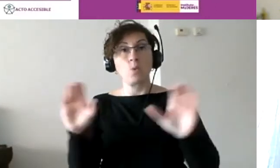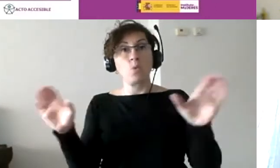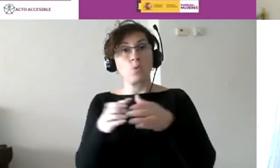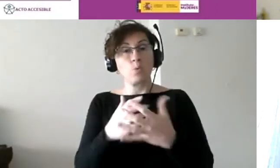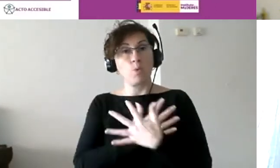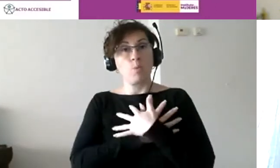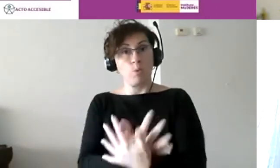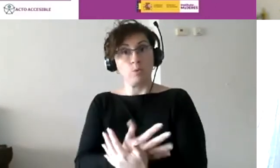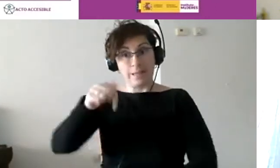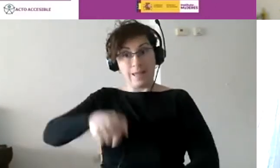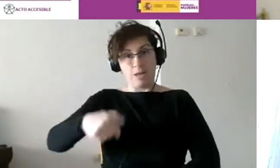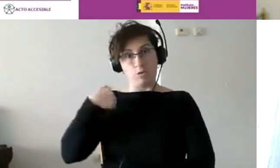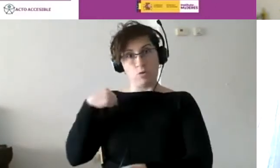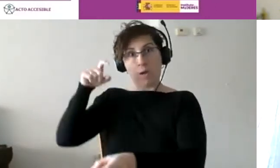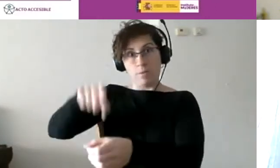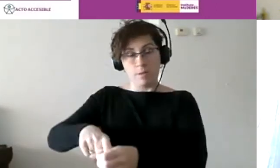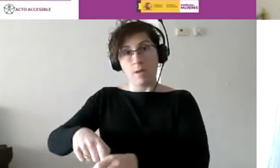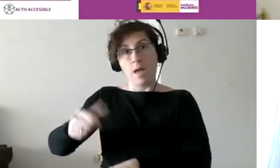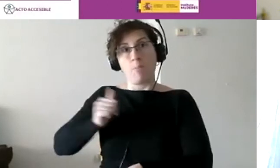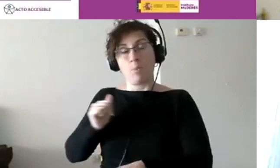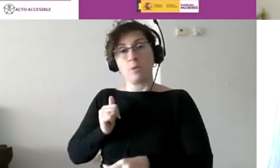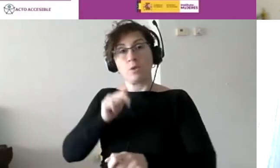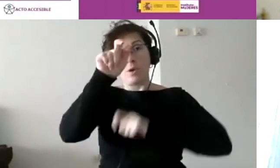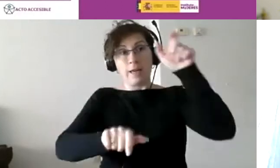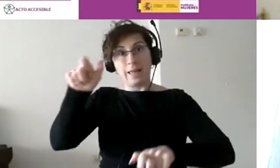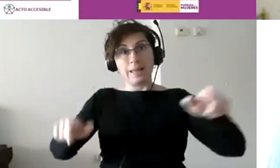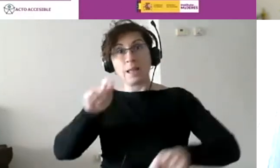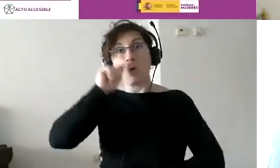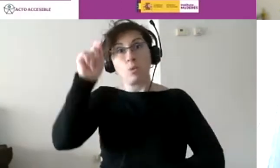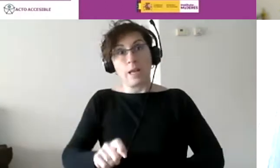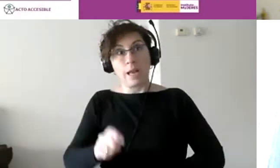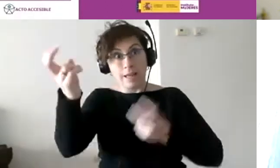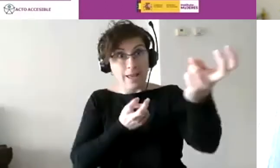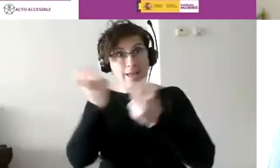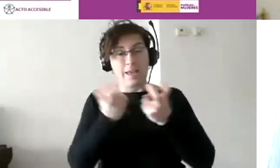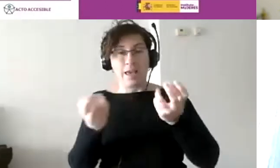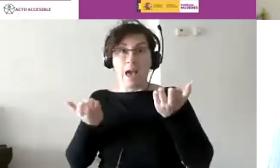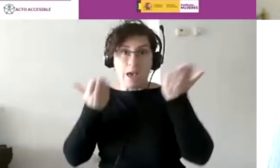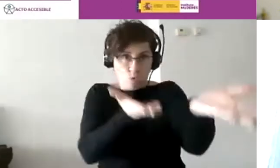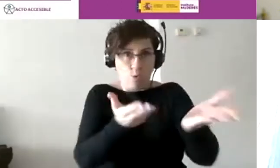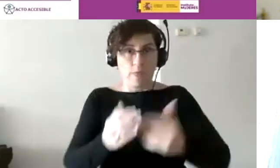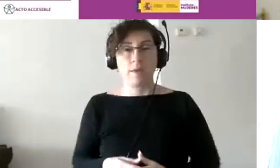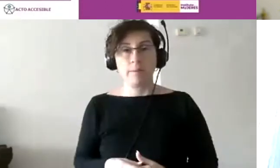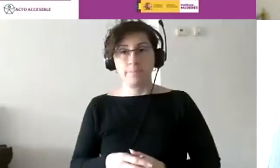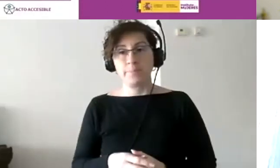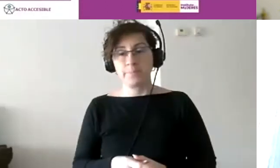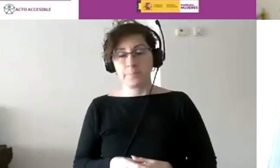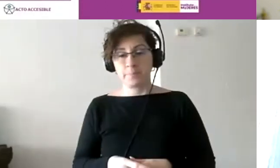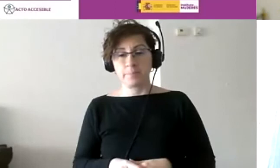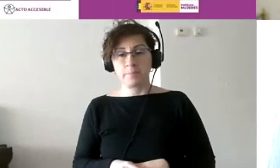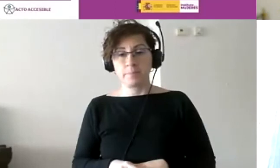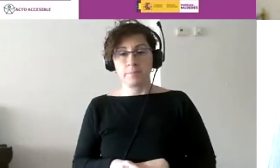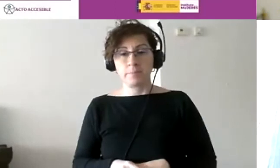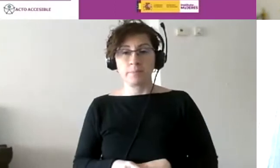to Sweden. Thank Because you. we live in a small port city where the